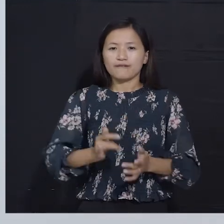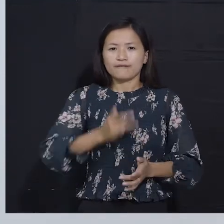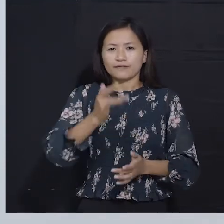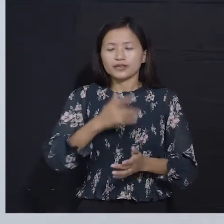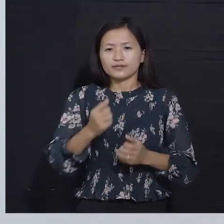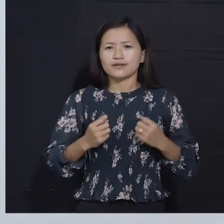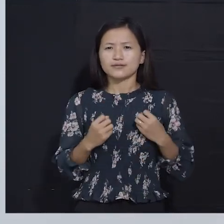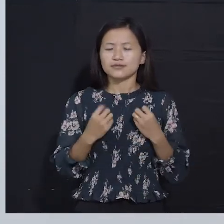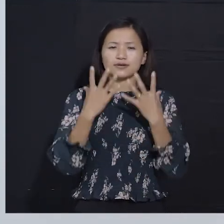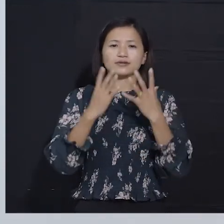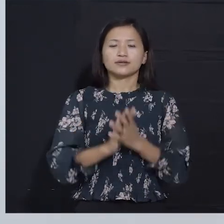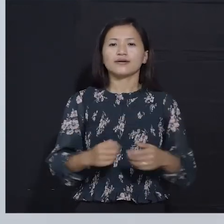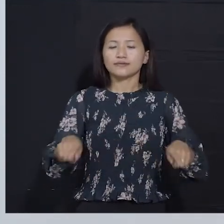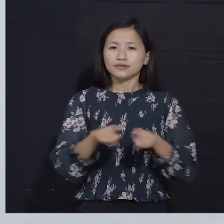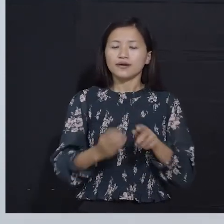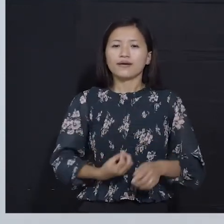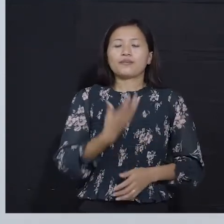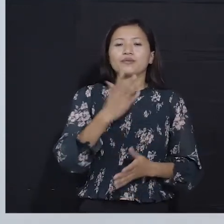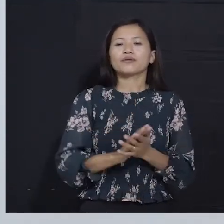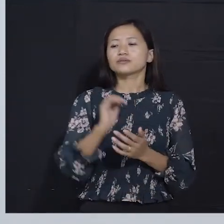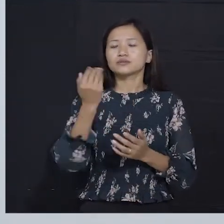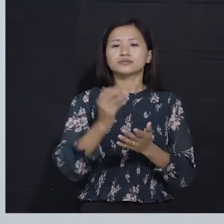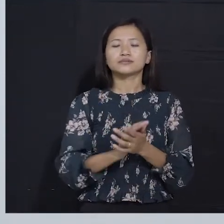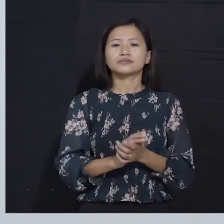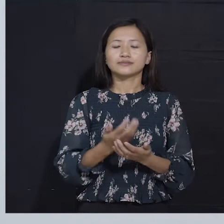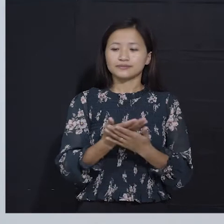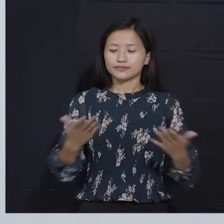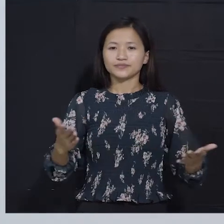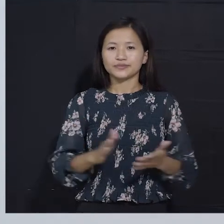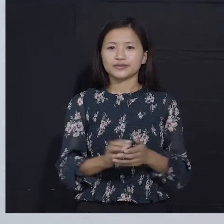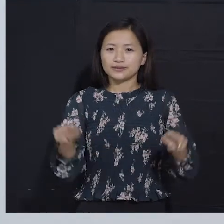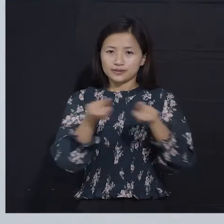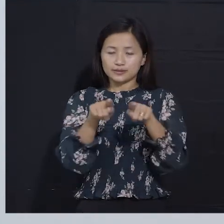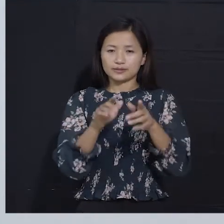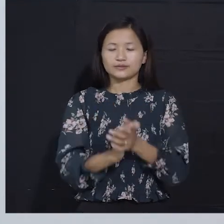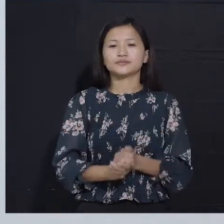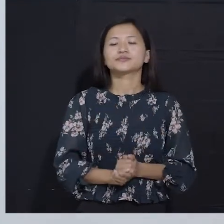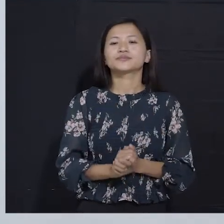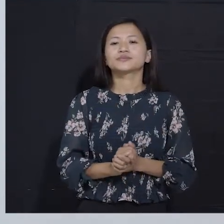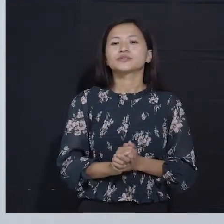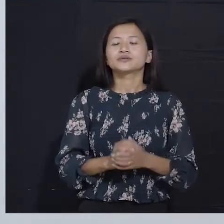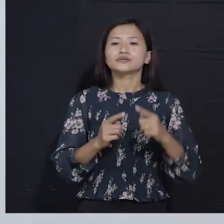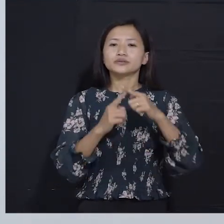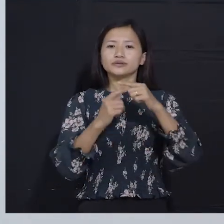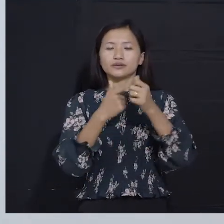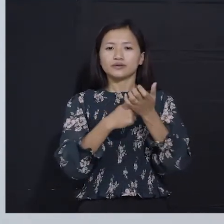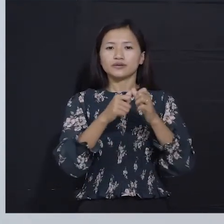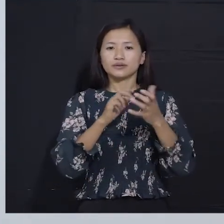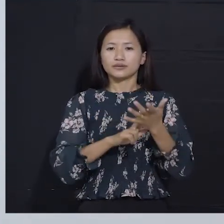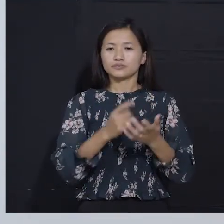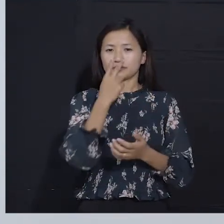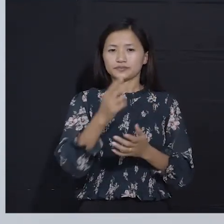feeling excited and happy about something, and triumphantly is also a little similar here, but triumphantly will be